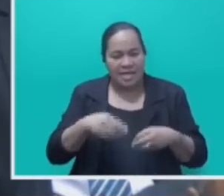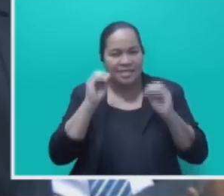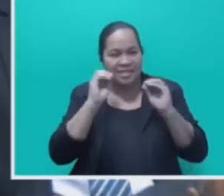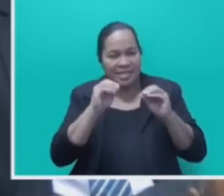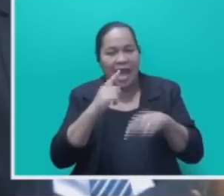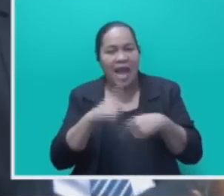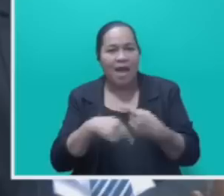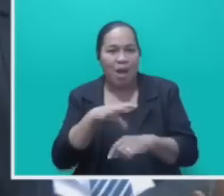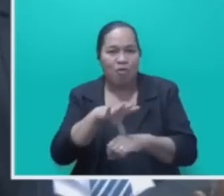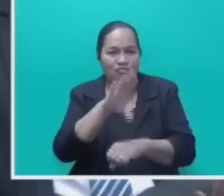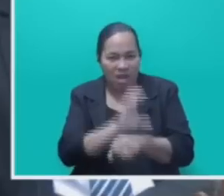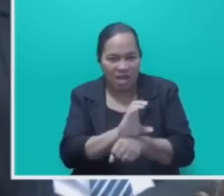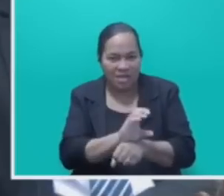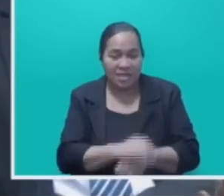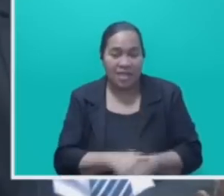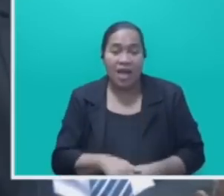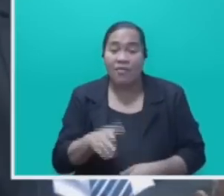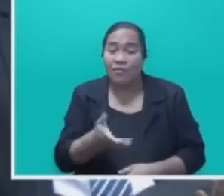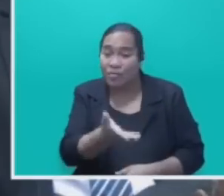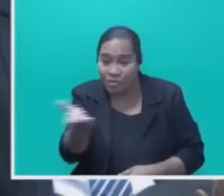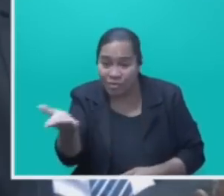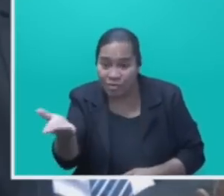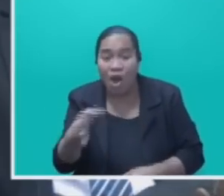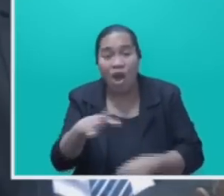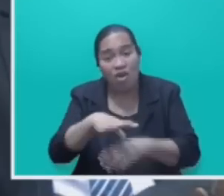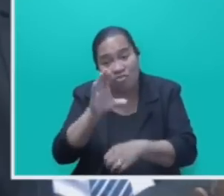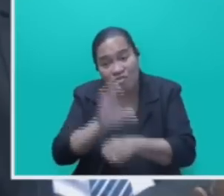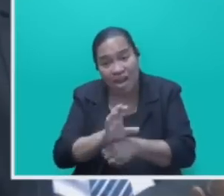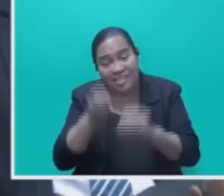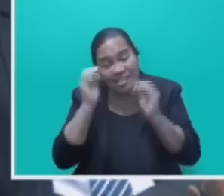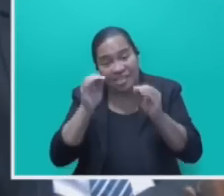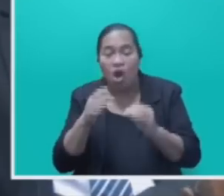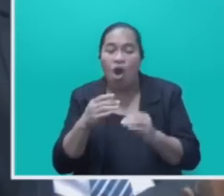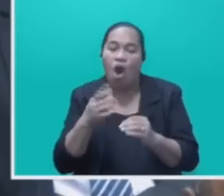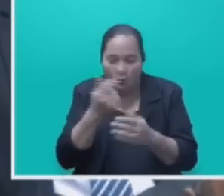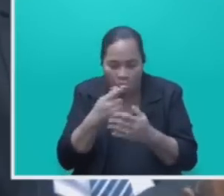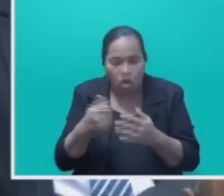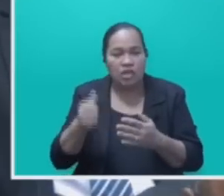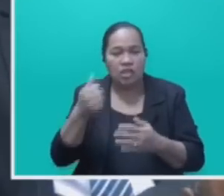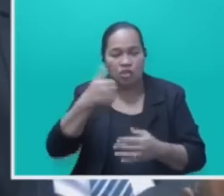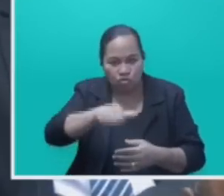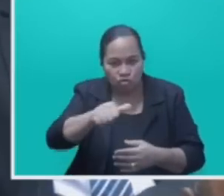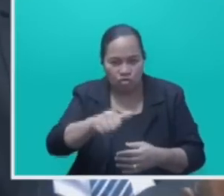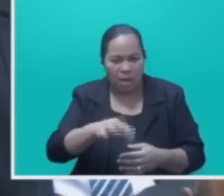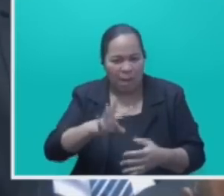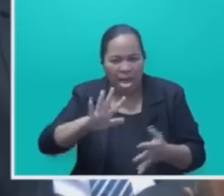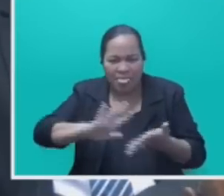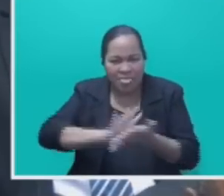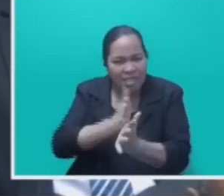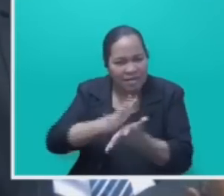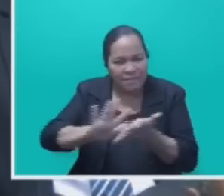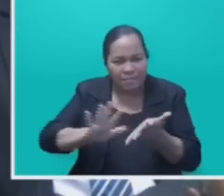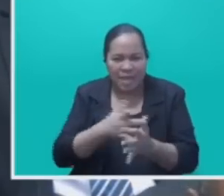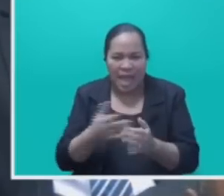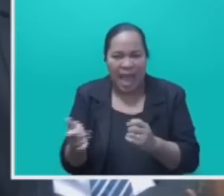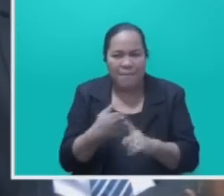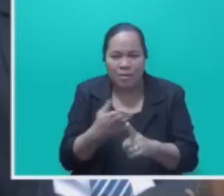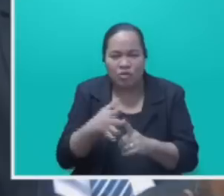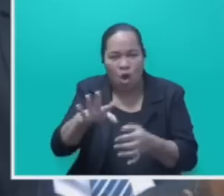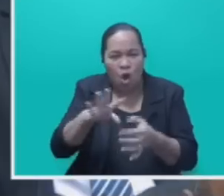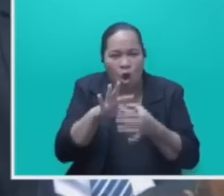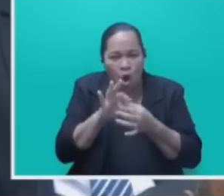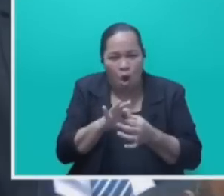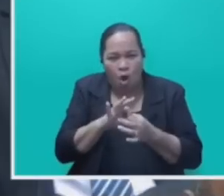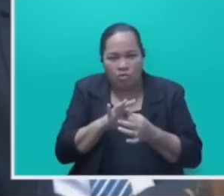of Christ. To them, Christ's teachings are to be used, distorted, and abused for their ethnic and